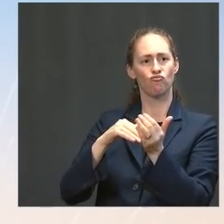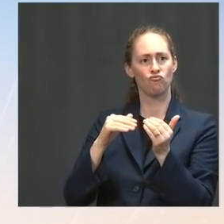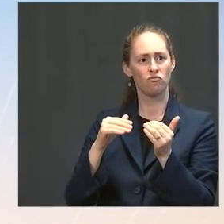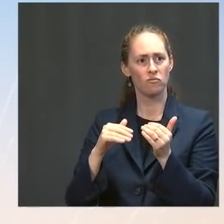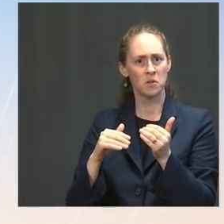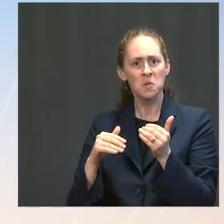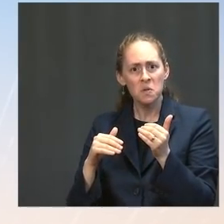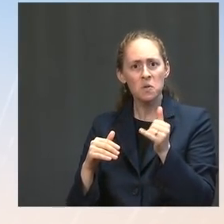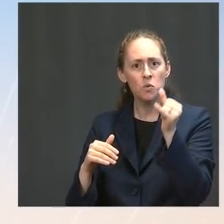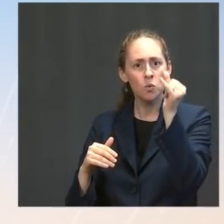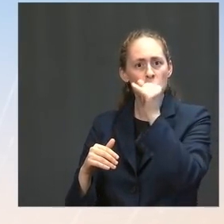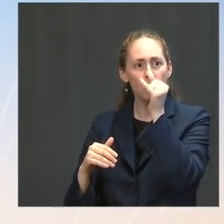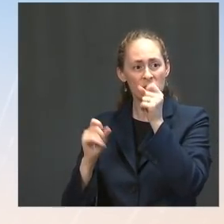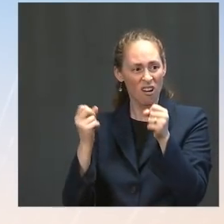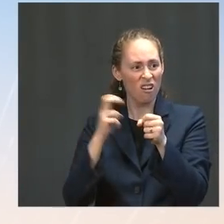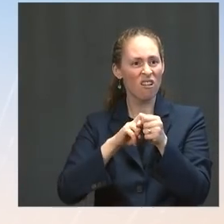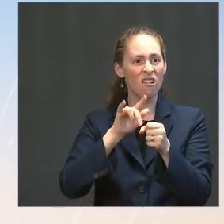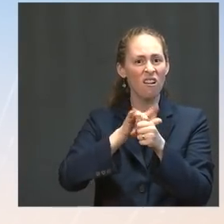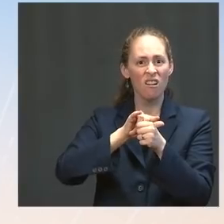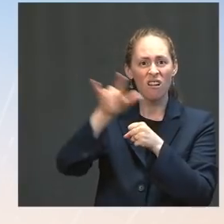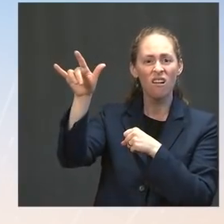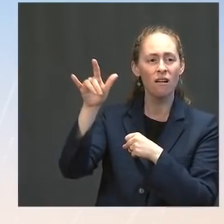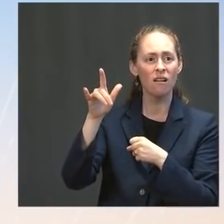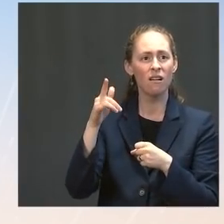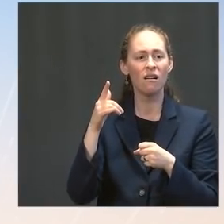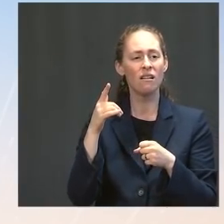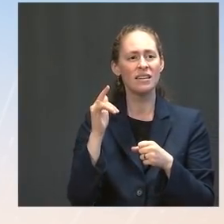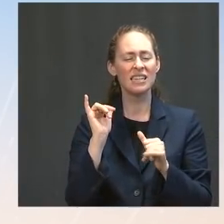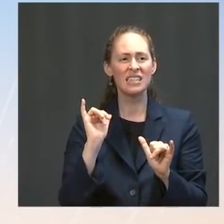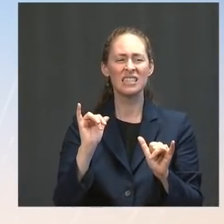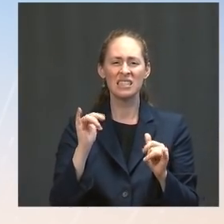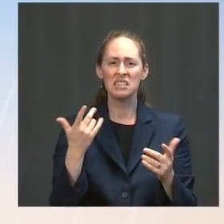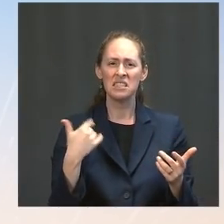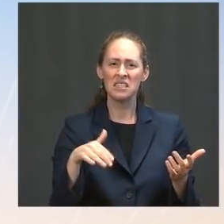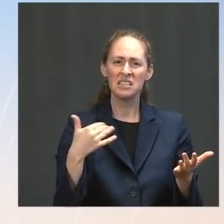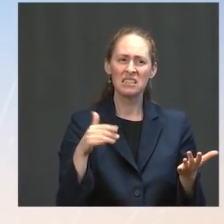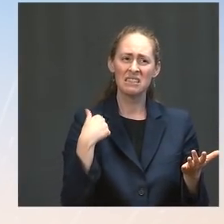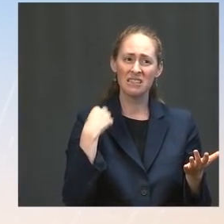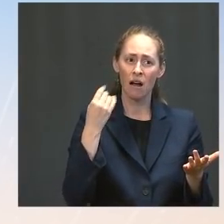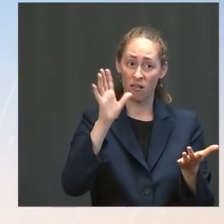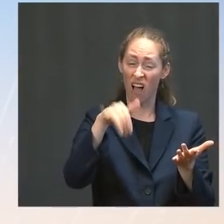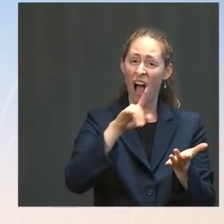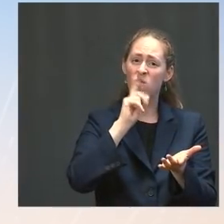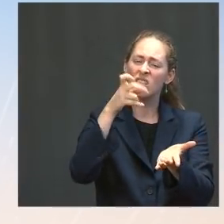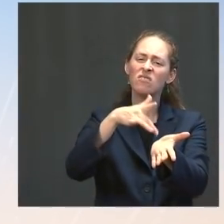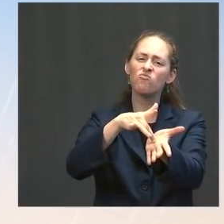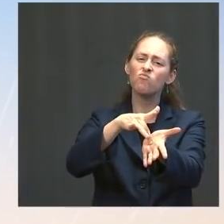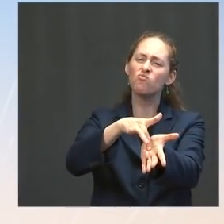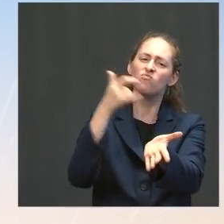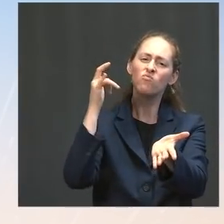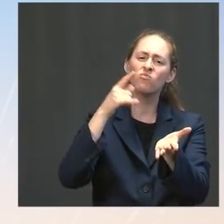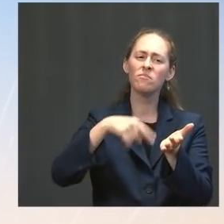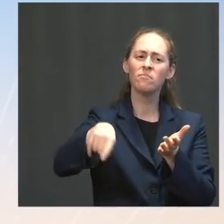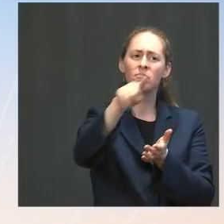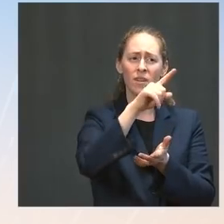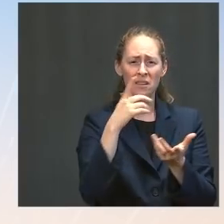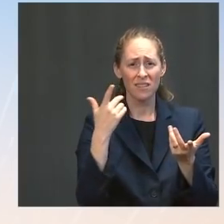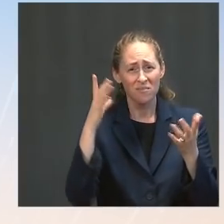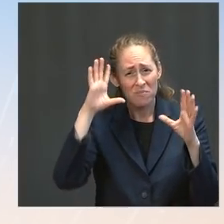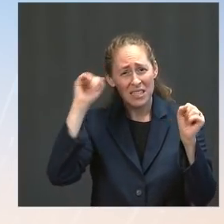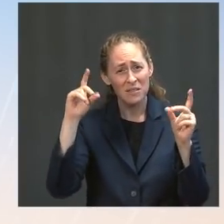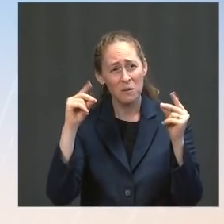an exact time for security reasons. And then after it happens, though, you guys have been very good about giving data twice a day on these numbers. Is there